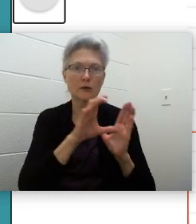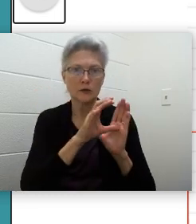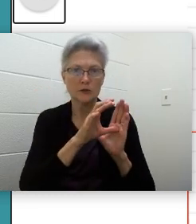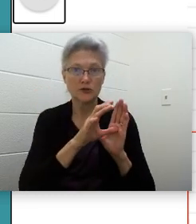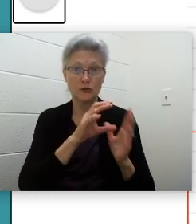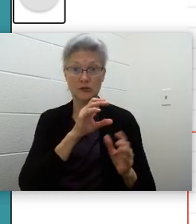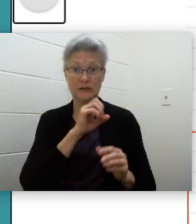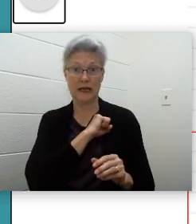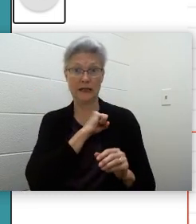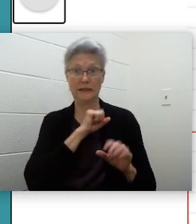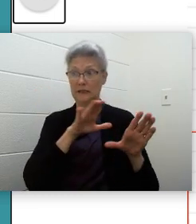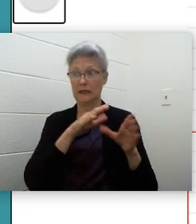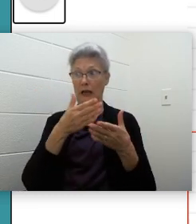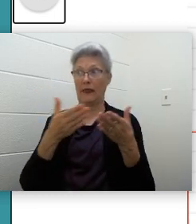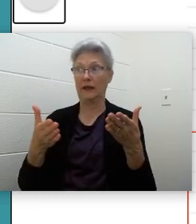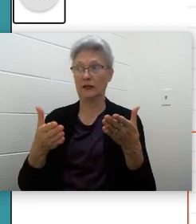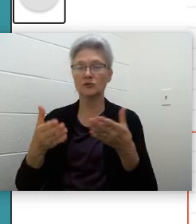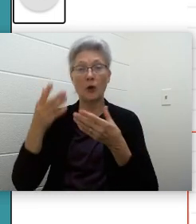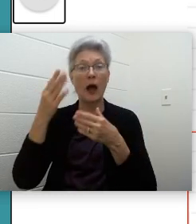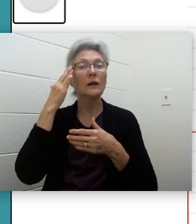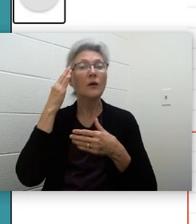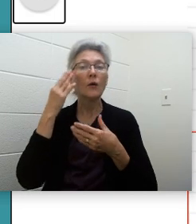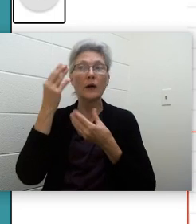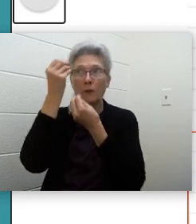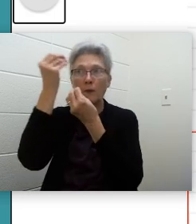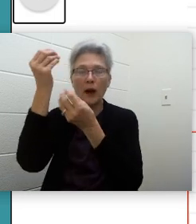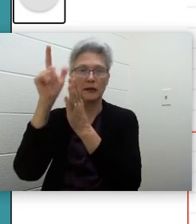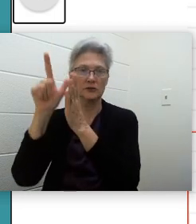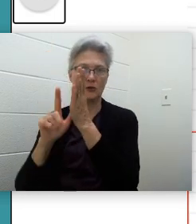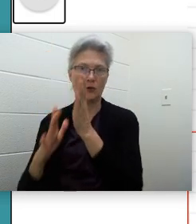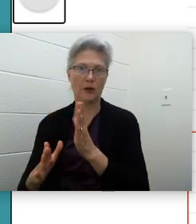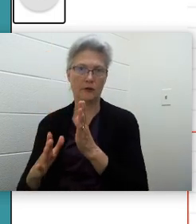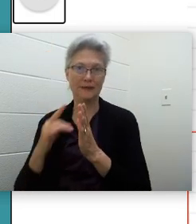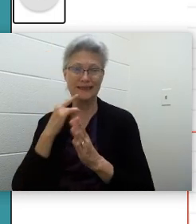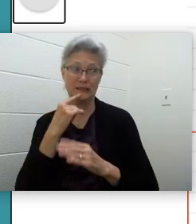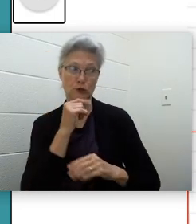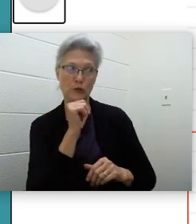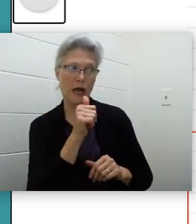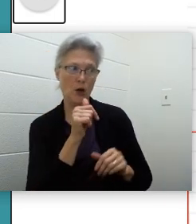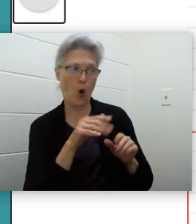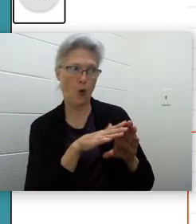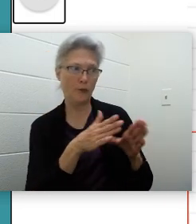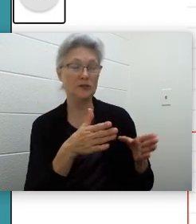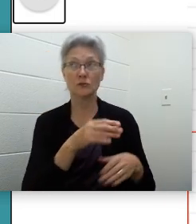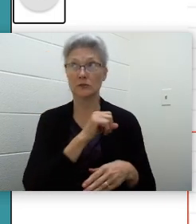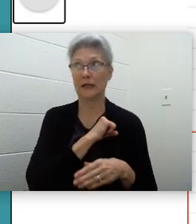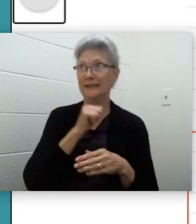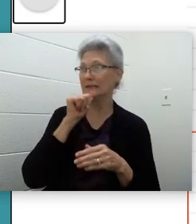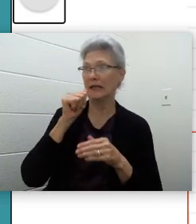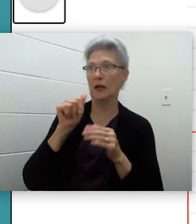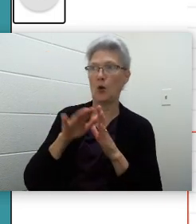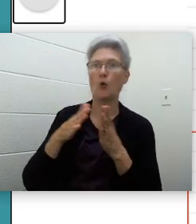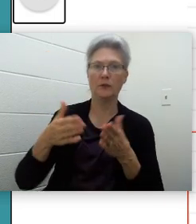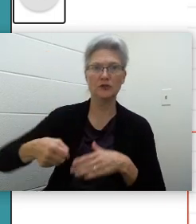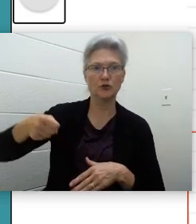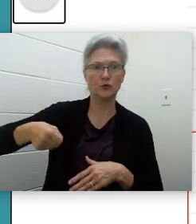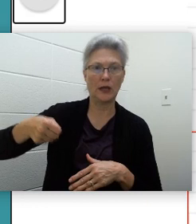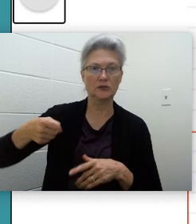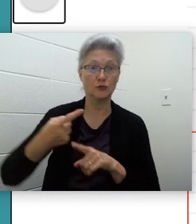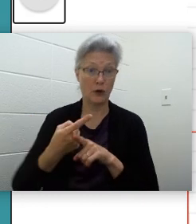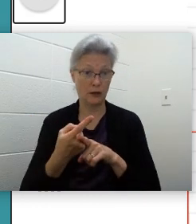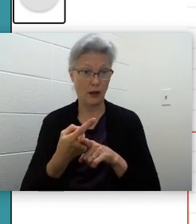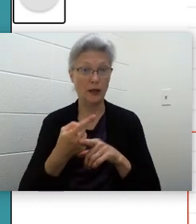the lawyer. When the lawyer said, don't open the suitcase, Stanley didn't. He just stood there and did nothing instead. Also,